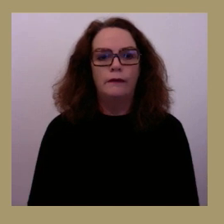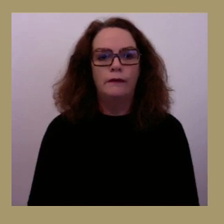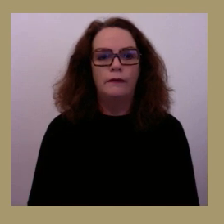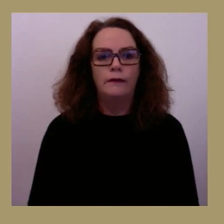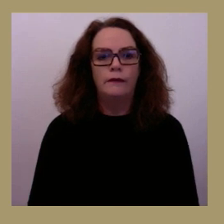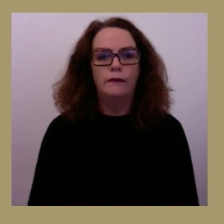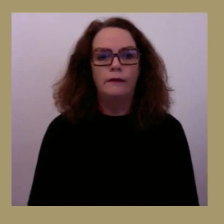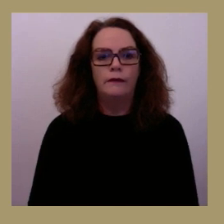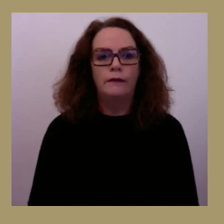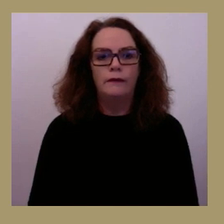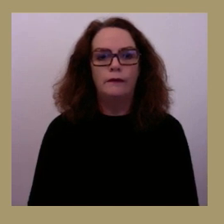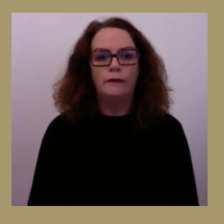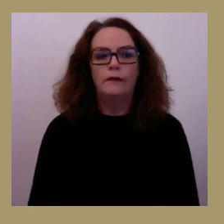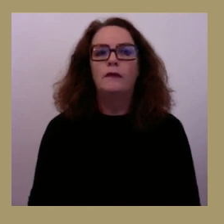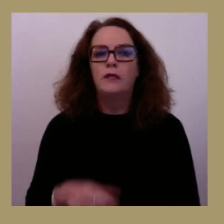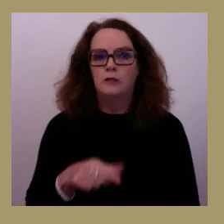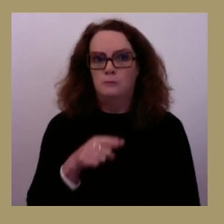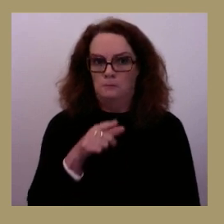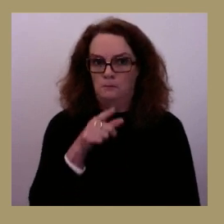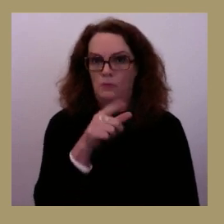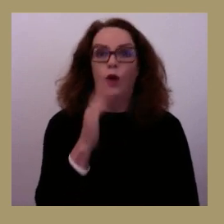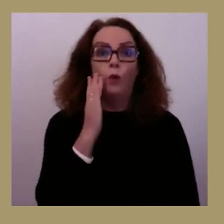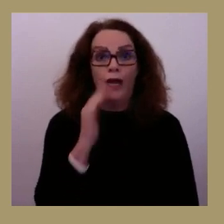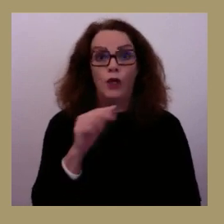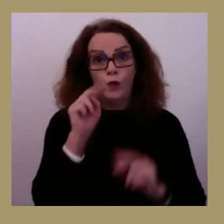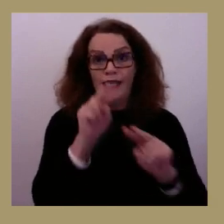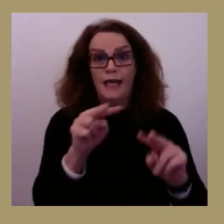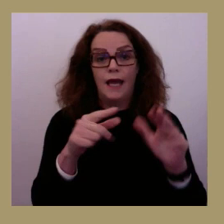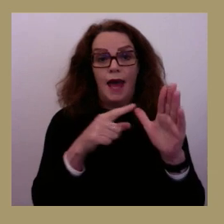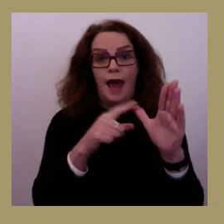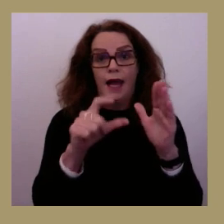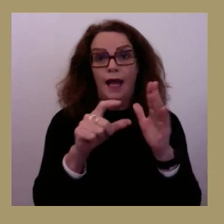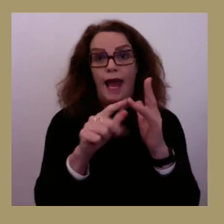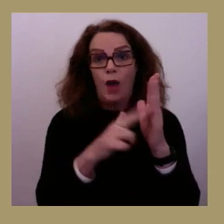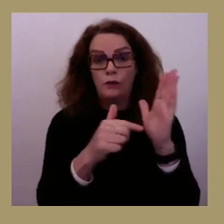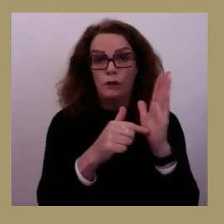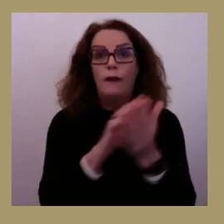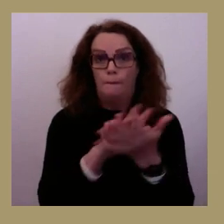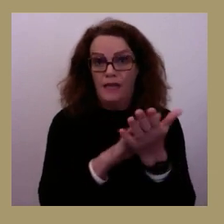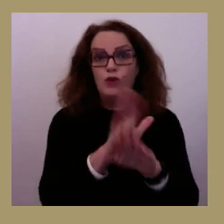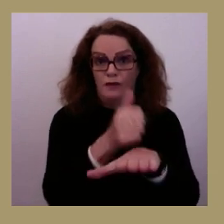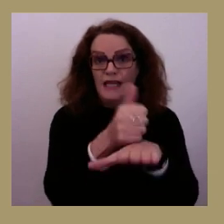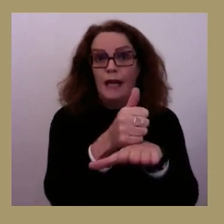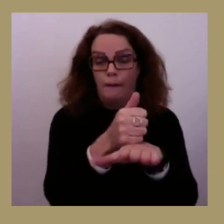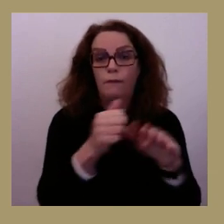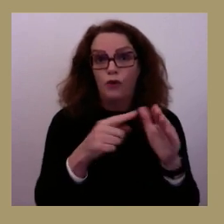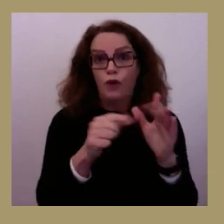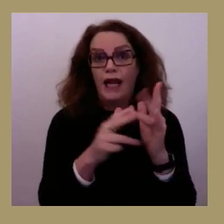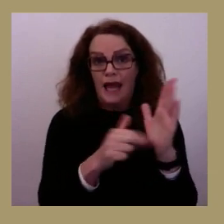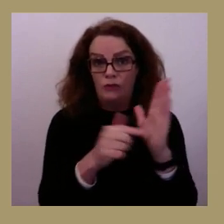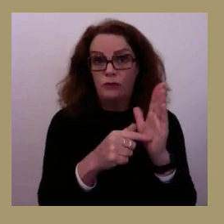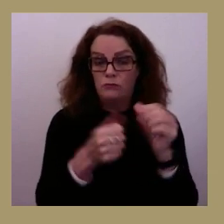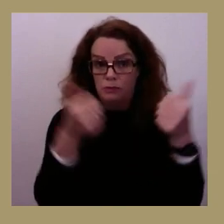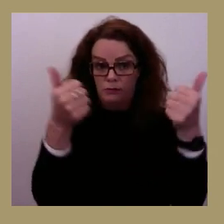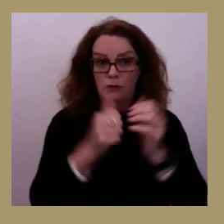customer has their account created. There is also an icon in the middle of the bottom navigation, which is My Wallet. And there is